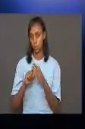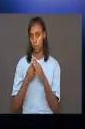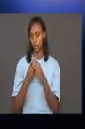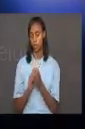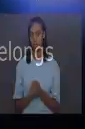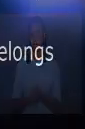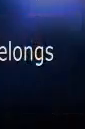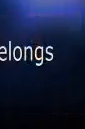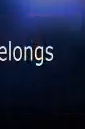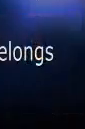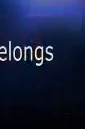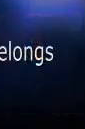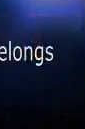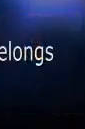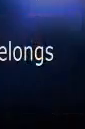Begin.